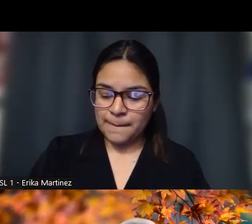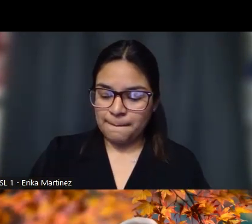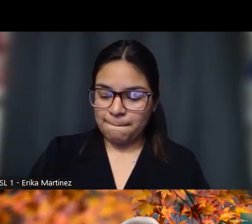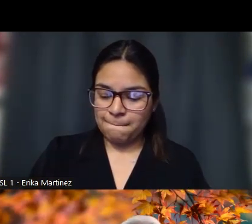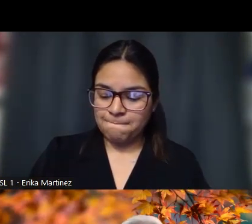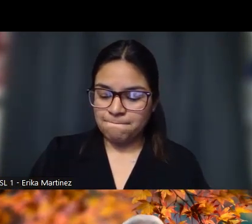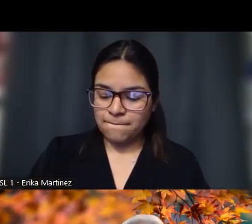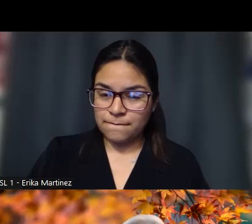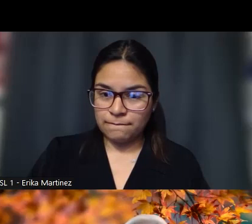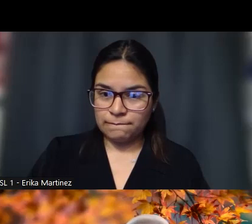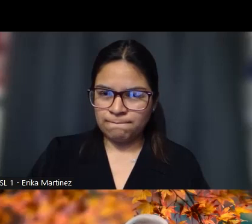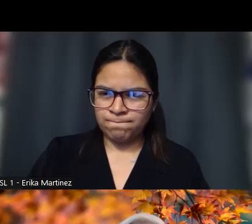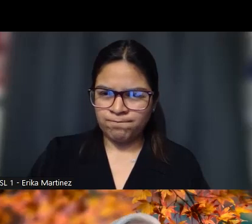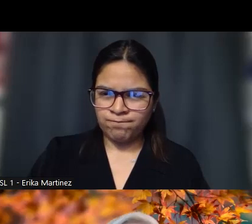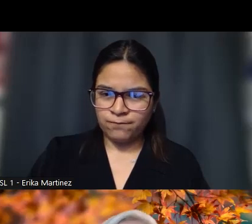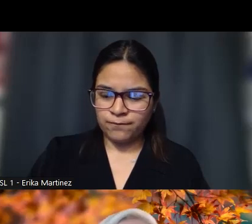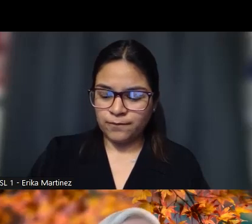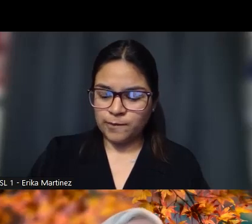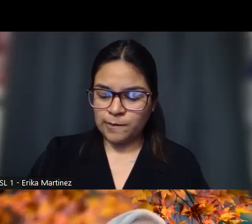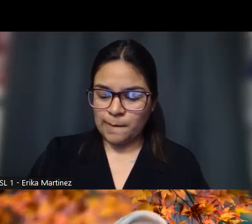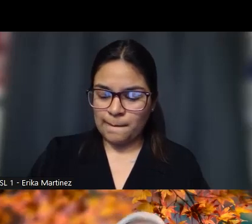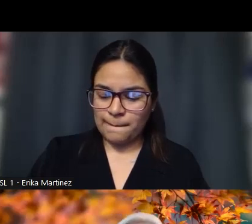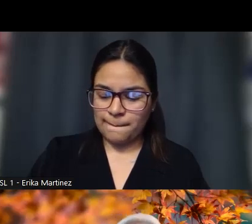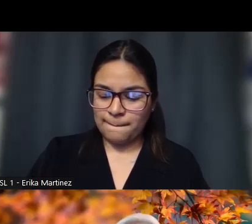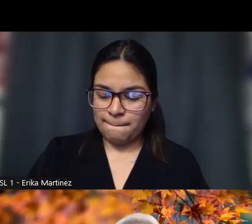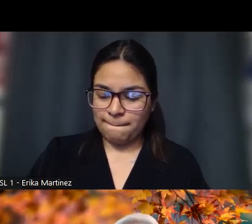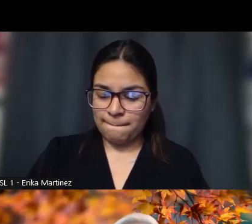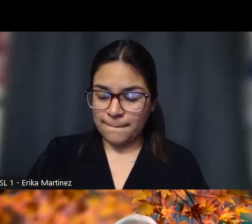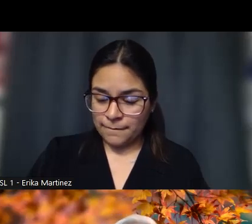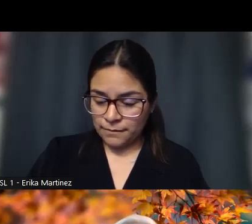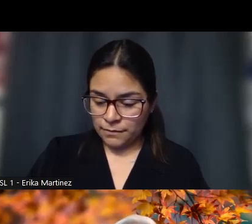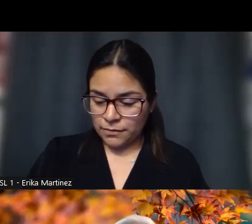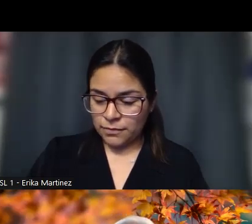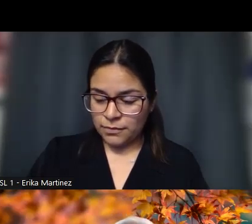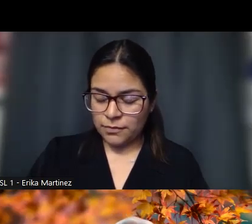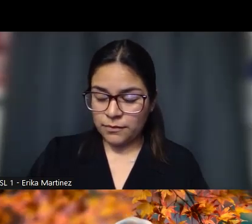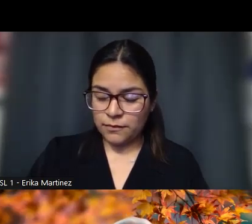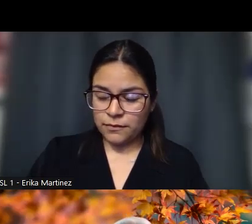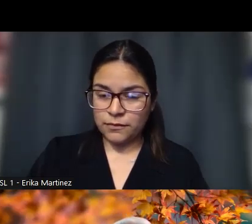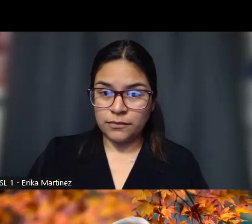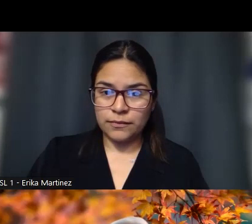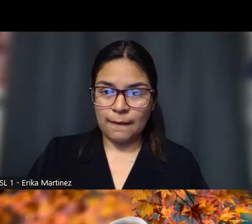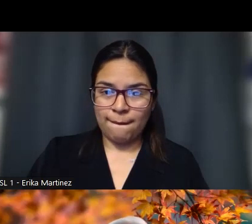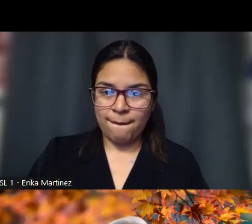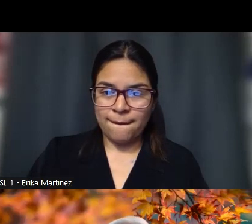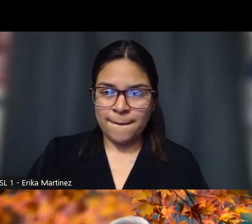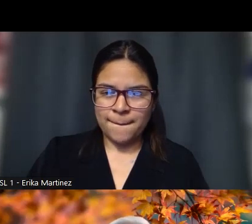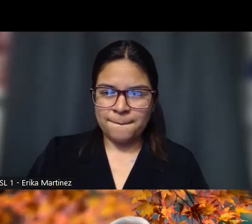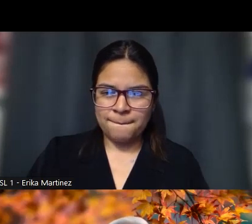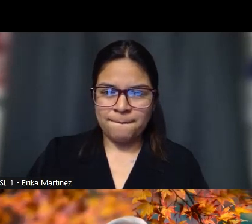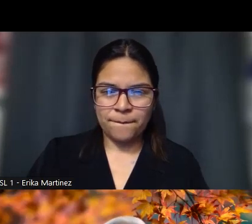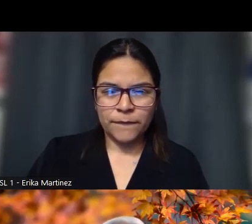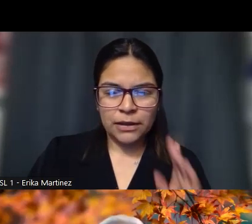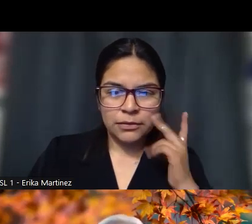Any more public comments? If you want to use your Zoom functions, your raised hand, we have a raised